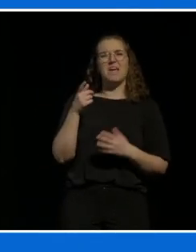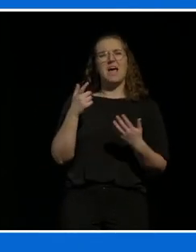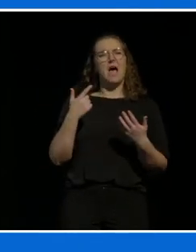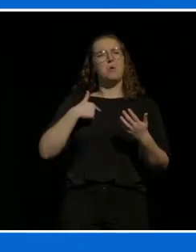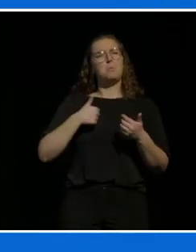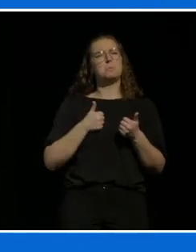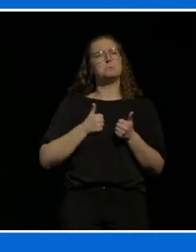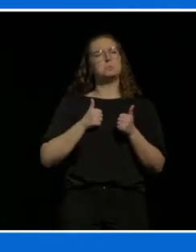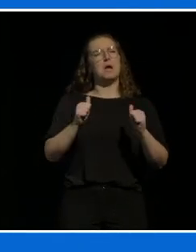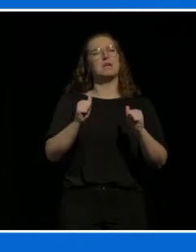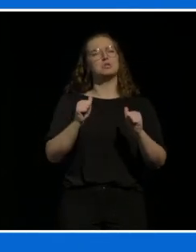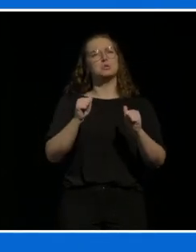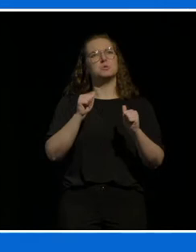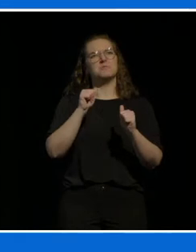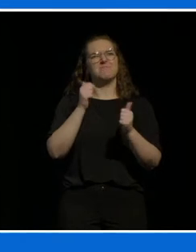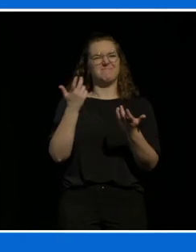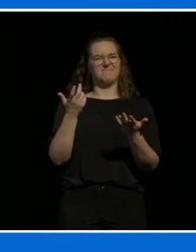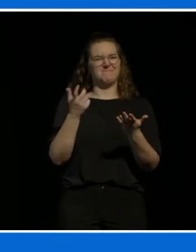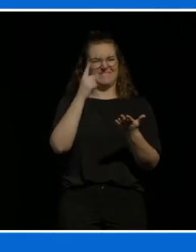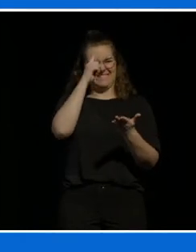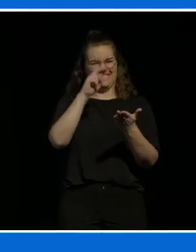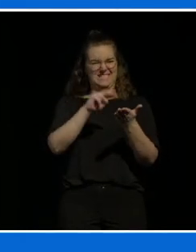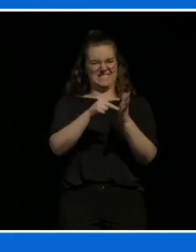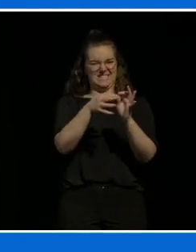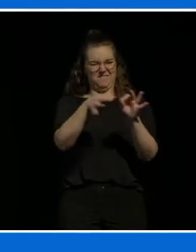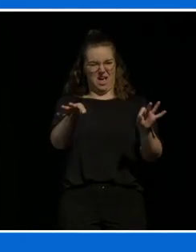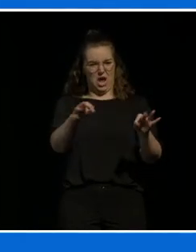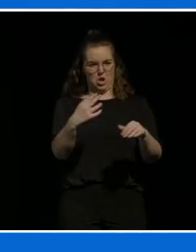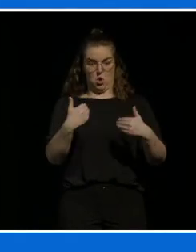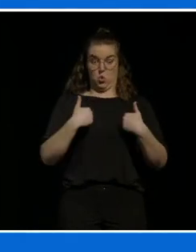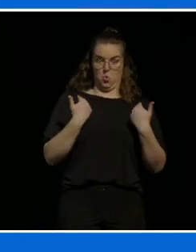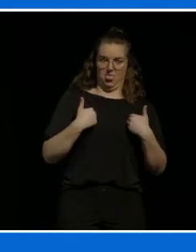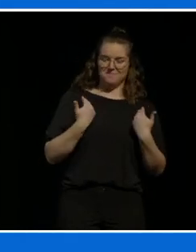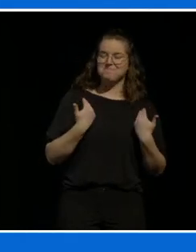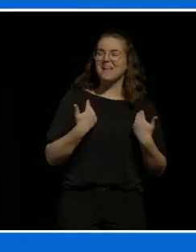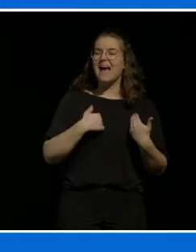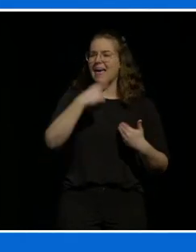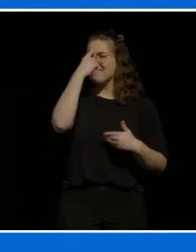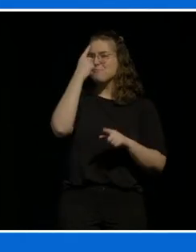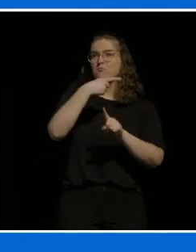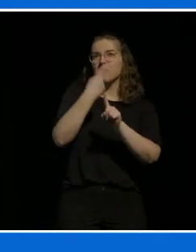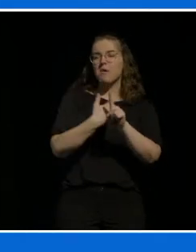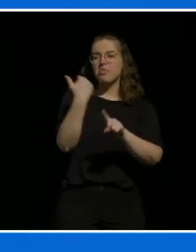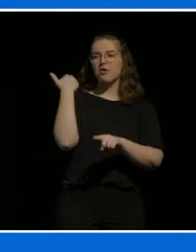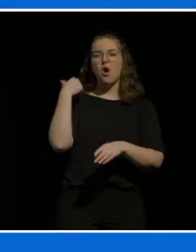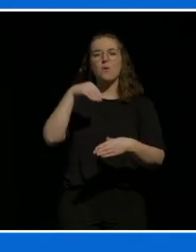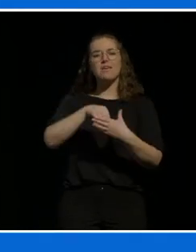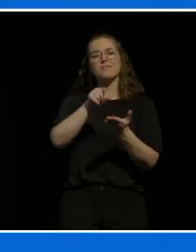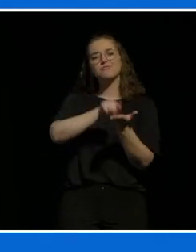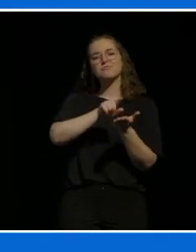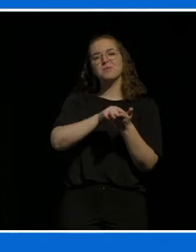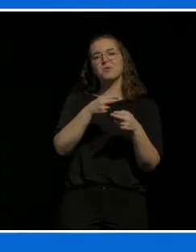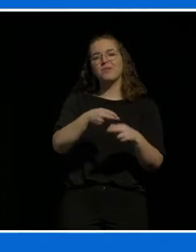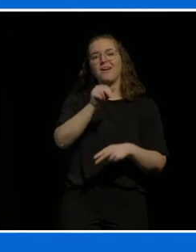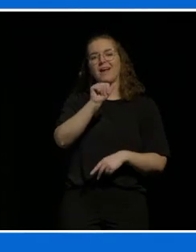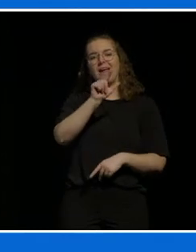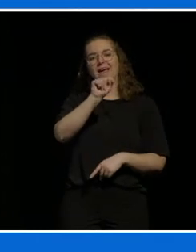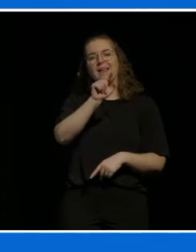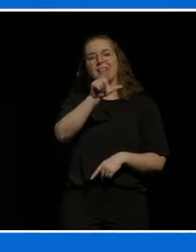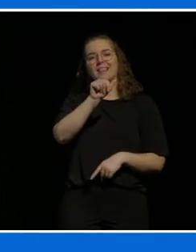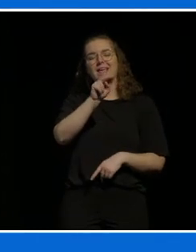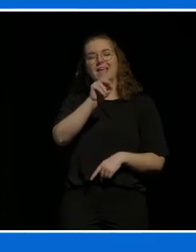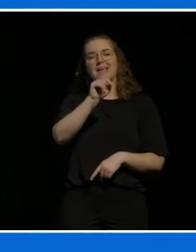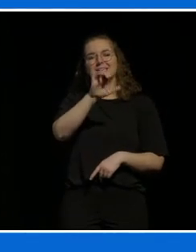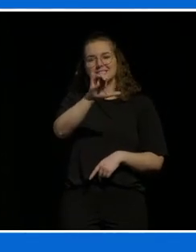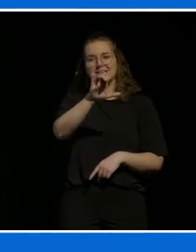feel. And about a month ago, I think it was in The Atlantic, there was an article about the gap between the age we